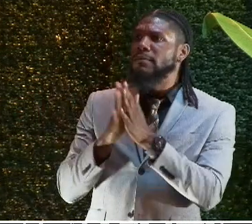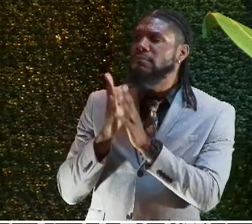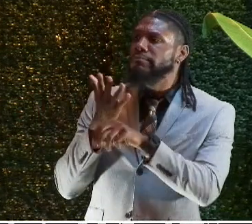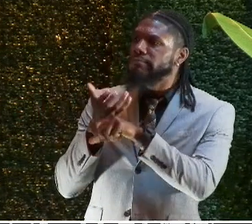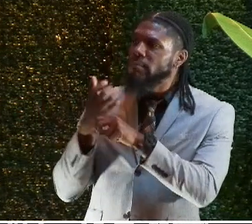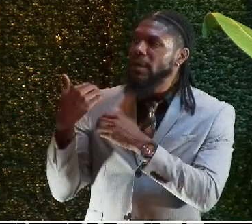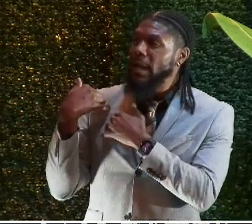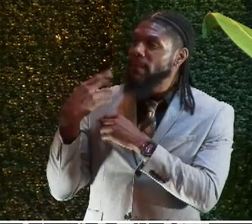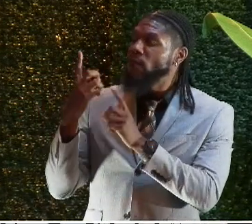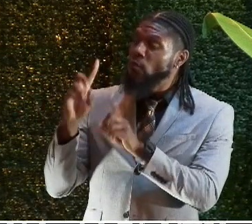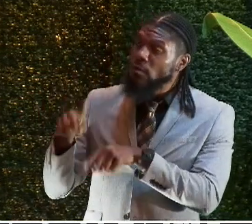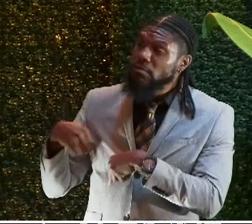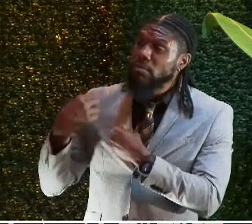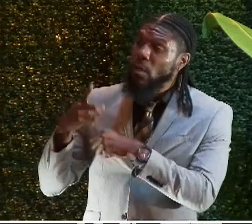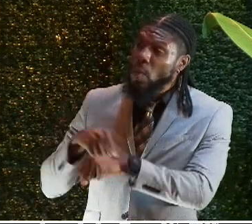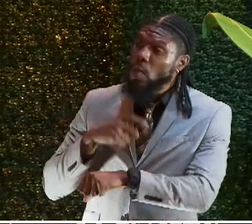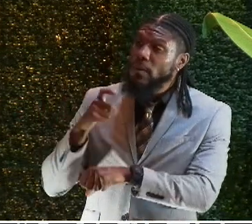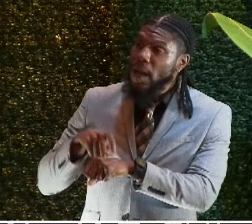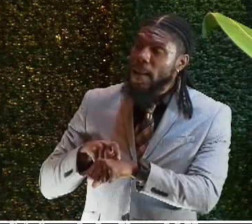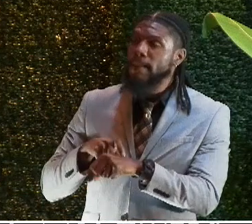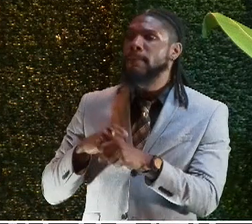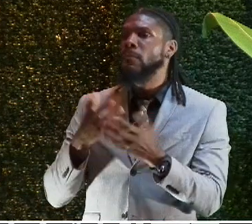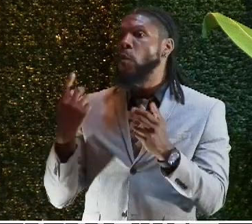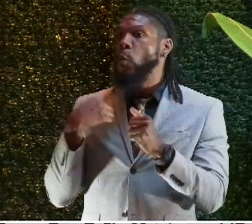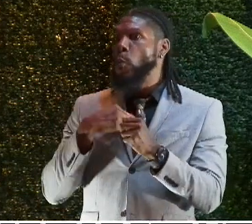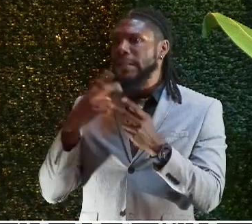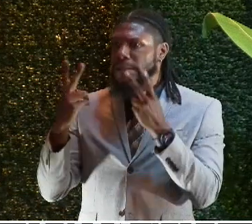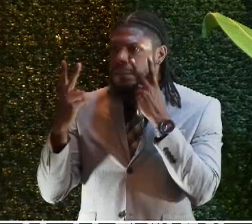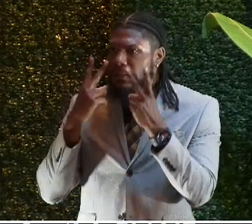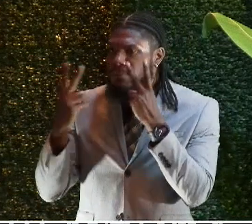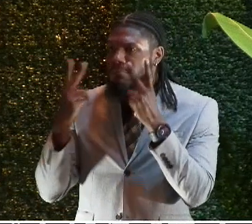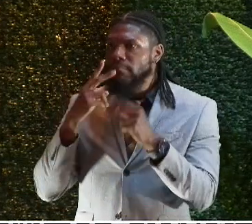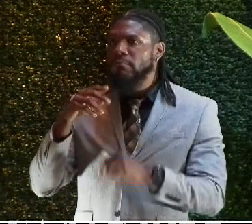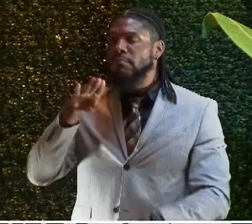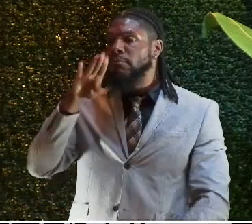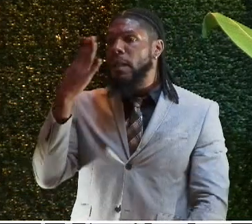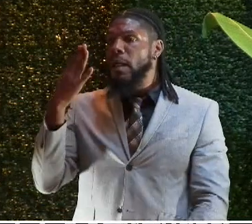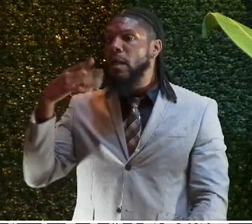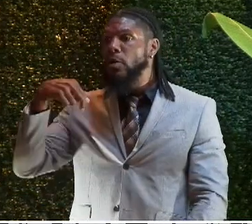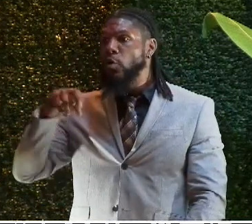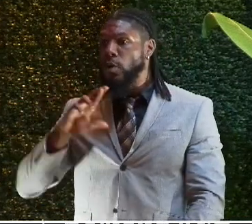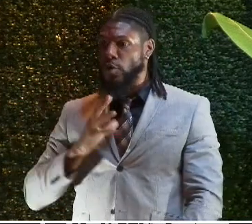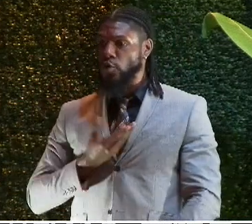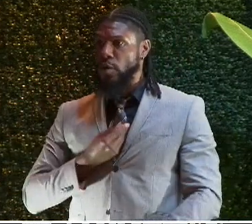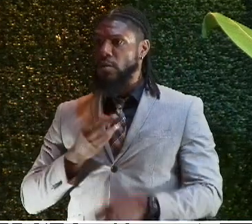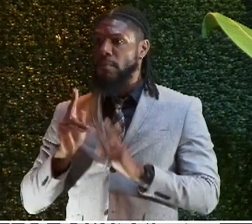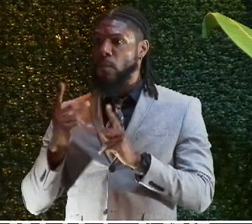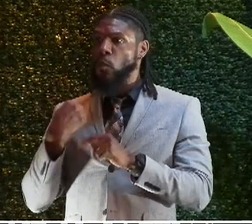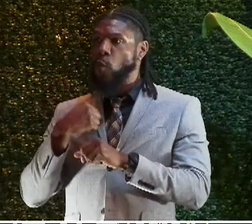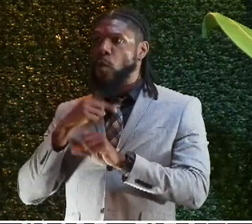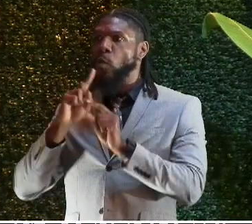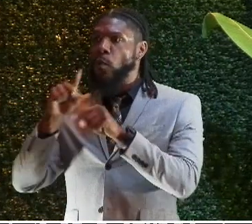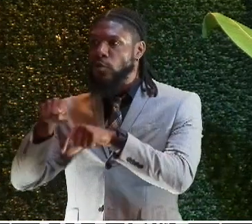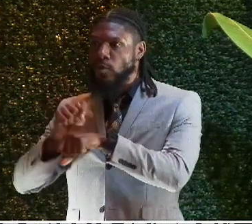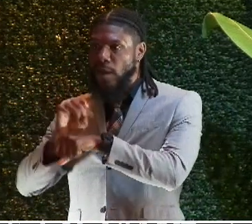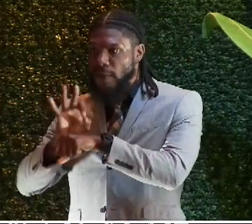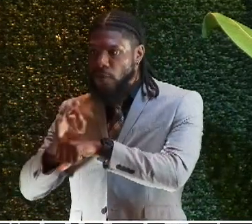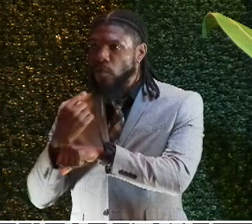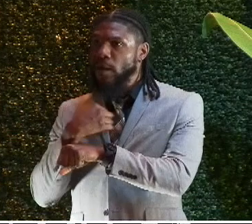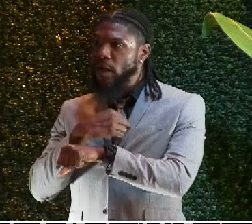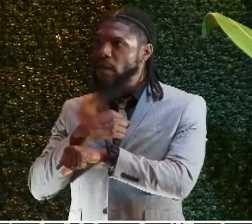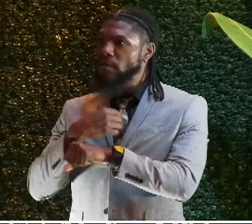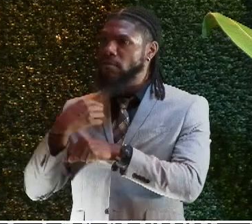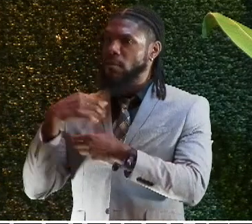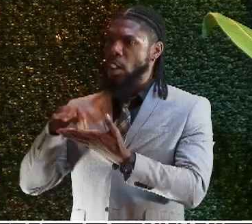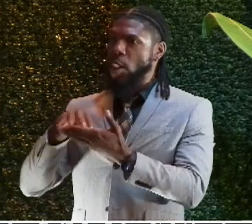we're seeing is black, queer, and trans people, we learned and went into the task force in HRC, we learned these accountability tools.